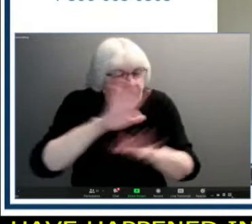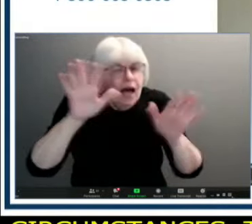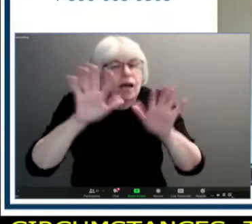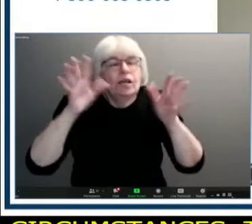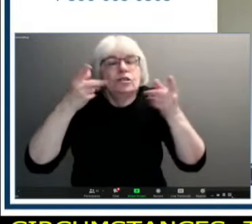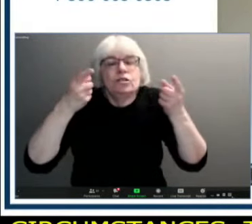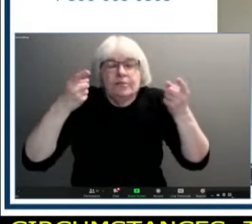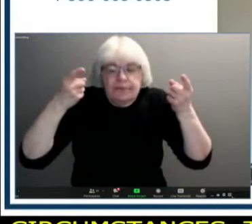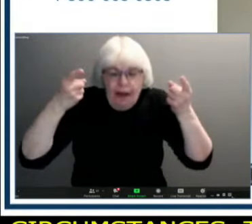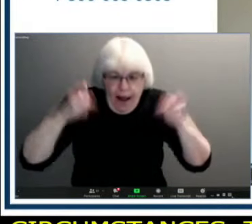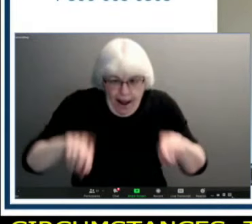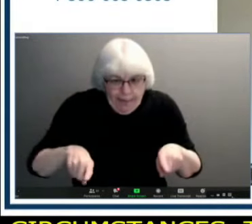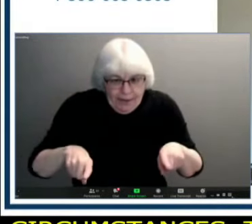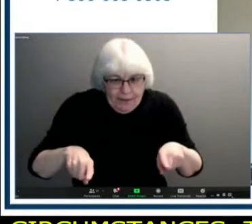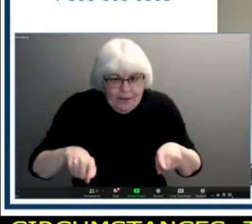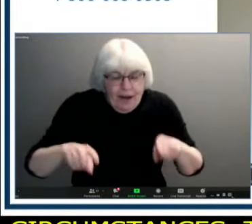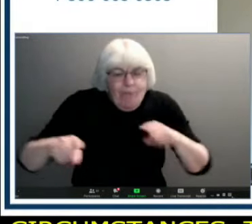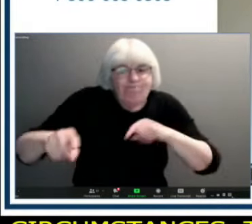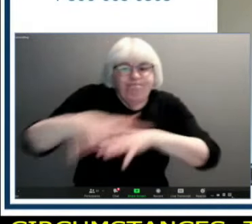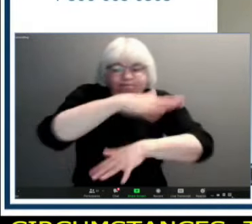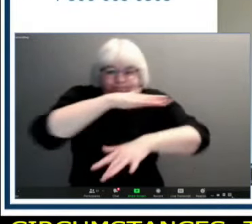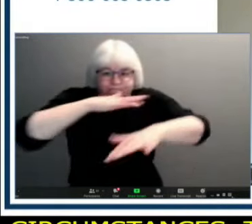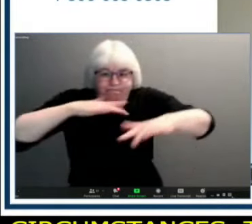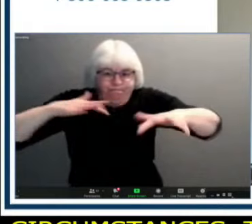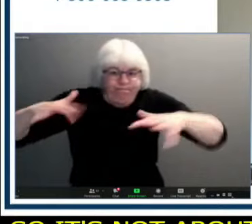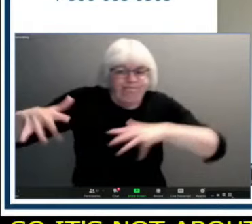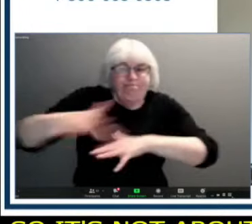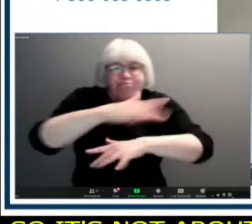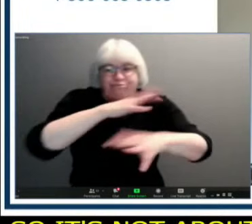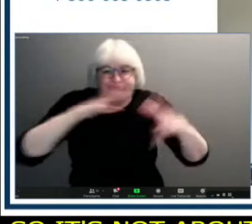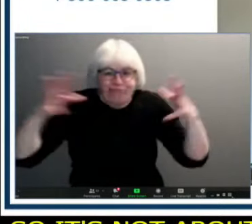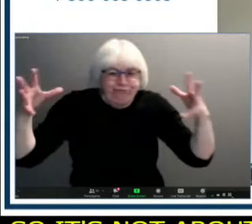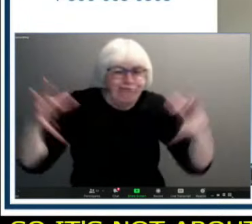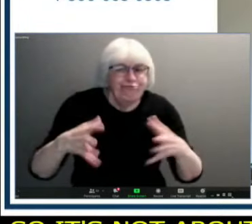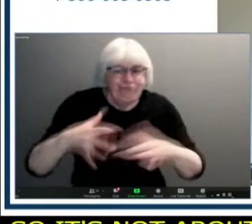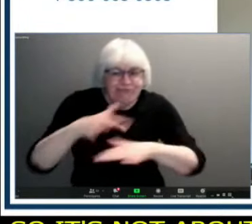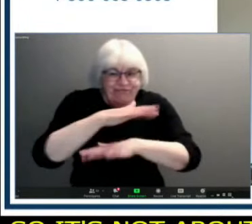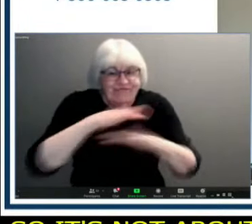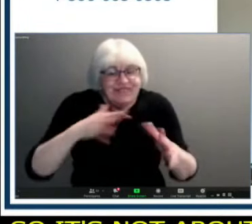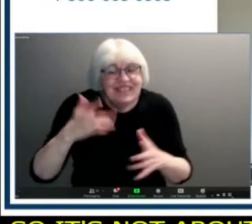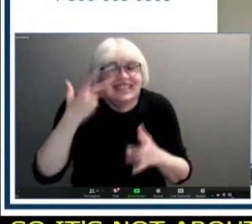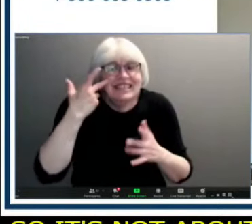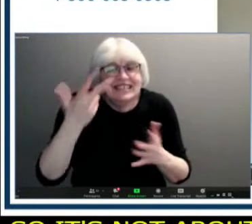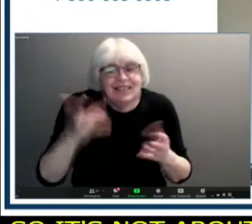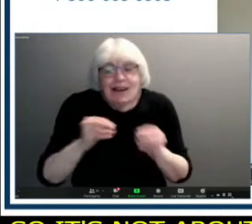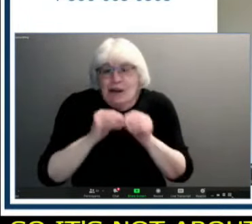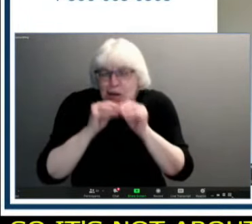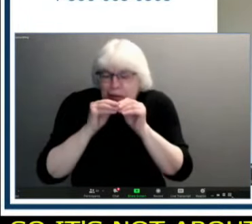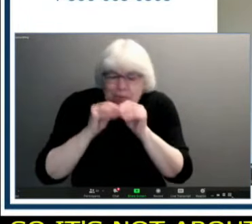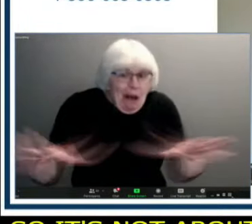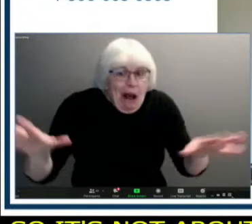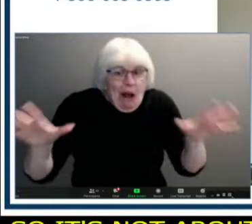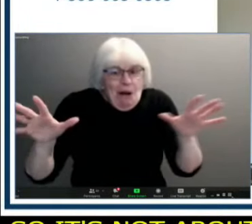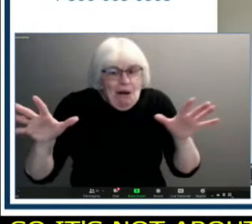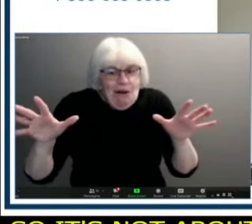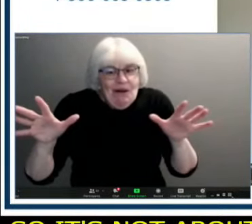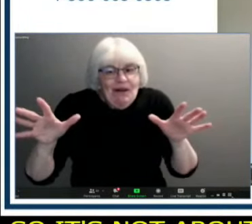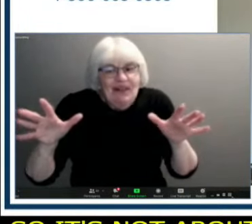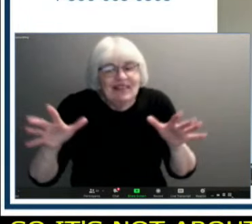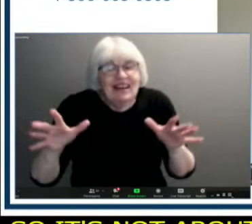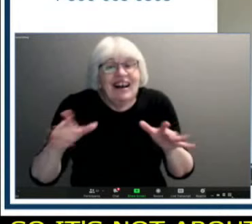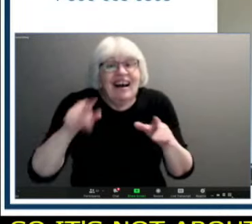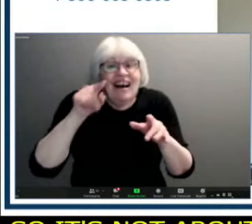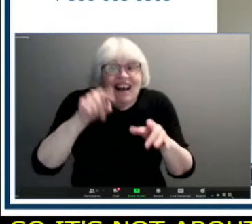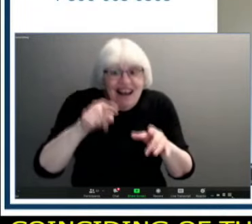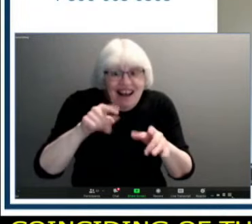of people in the social events with this highly infectious variant, which then, as they travel back to other parts,